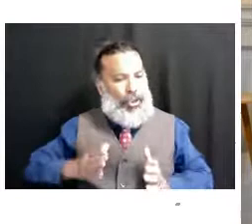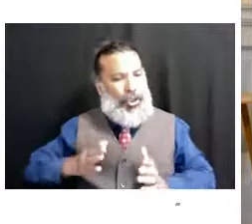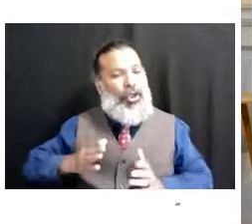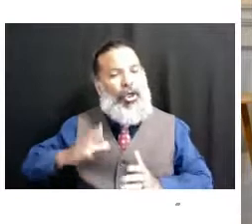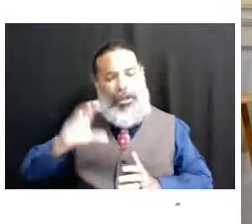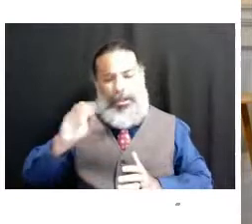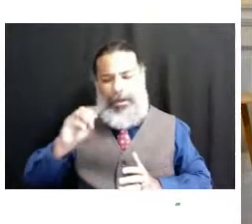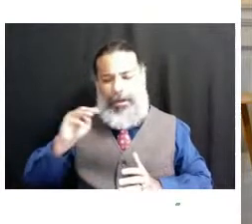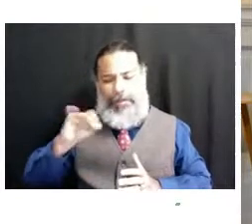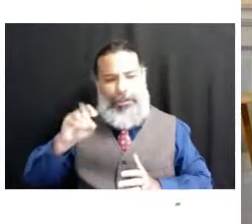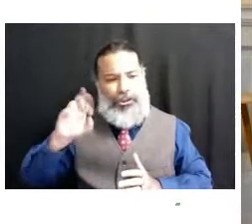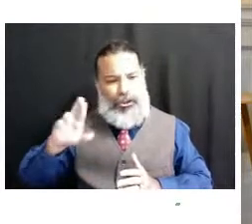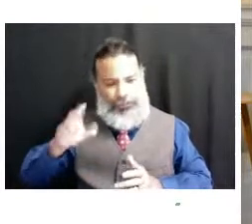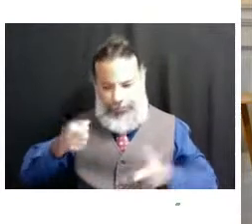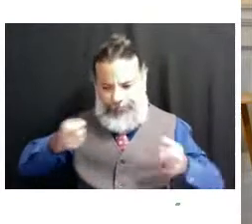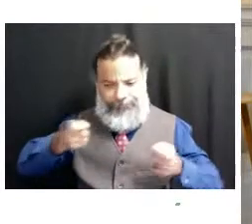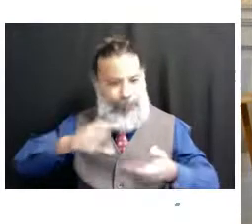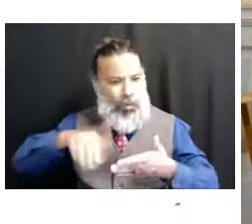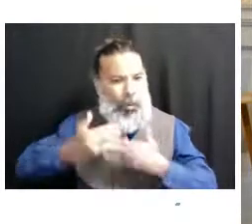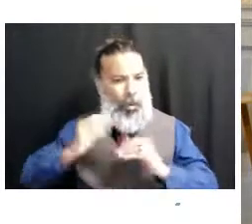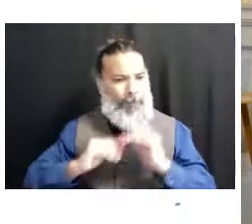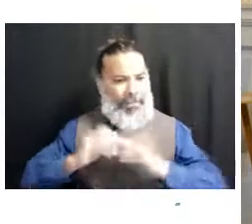and regrettably,